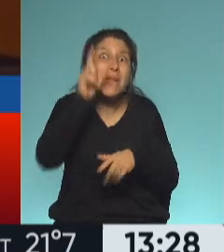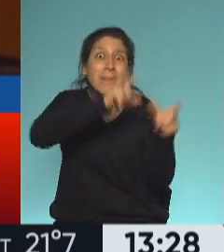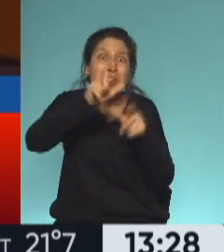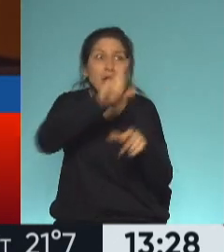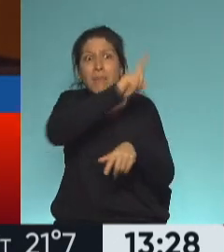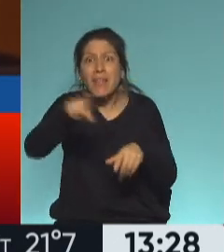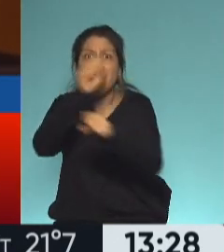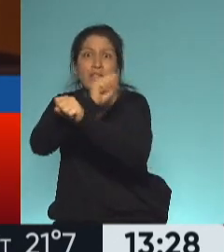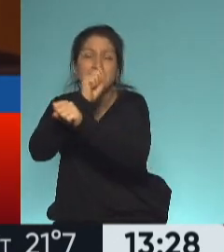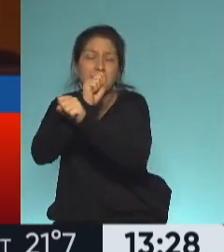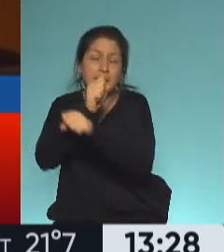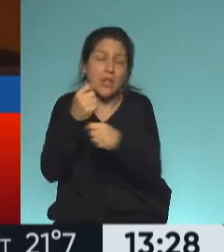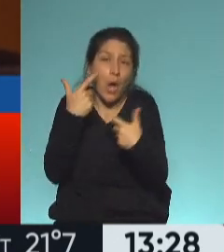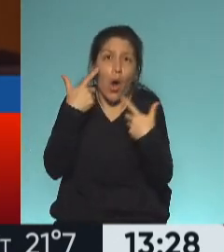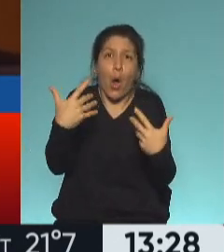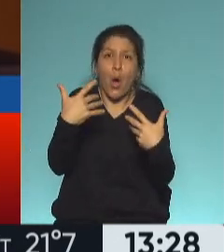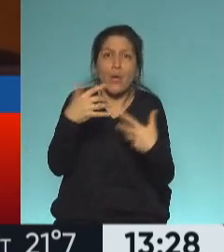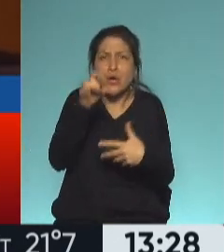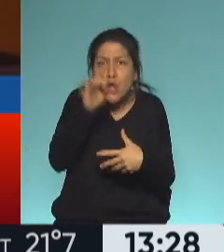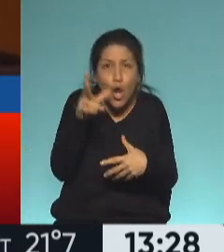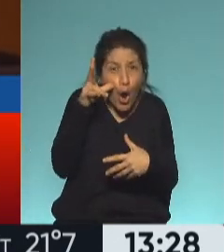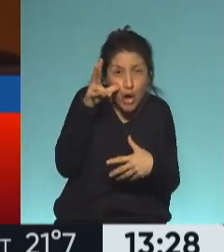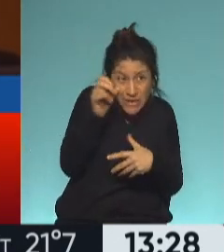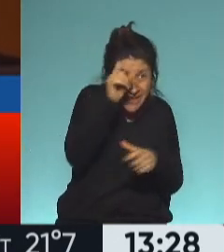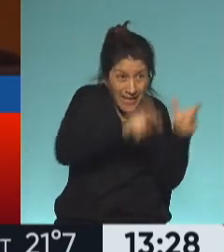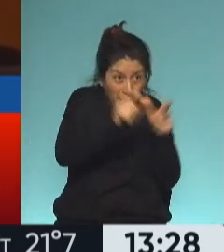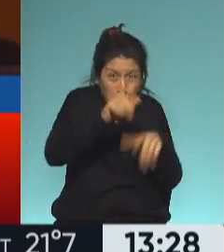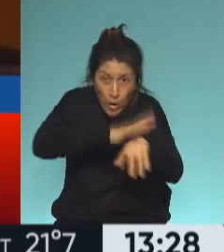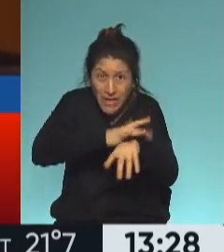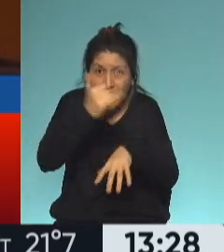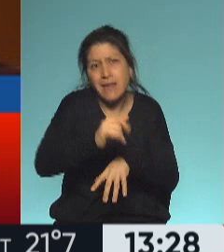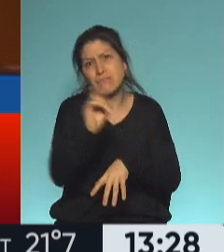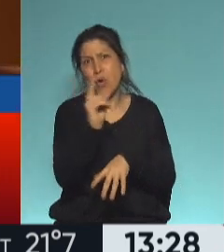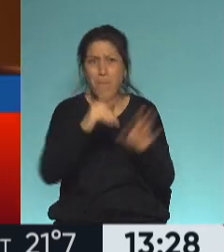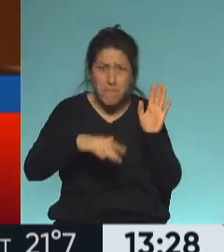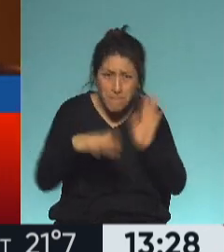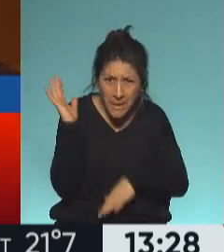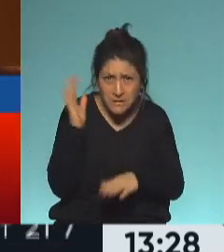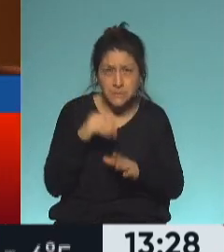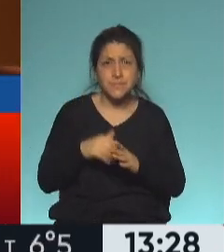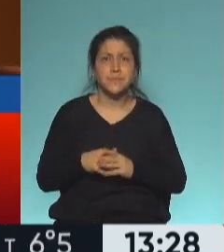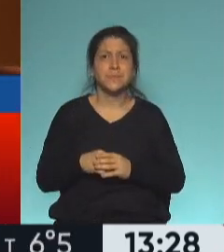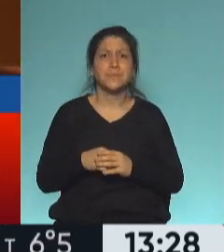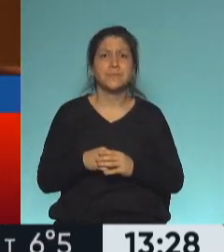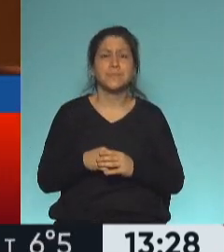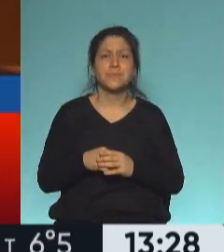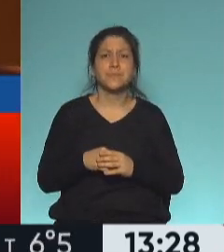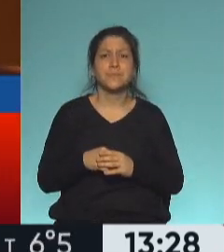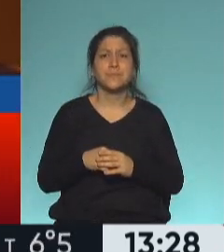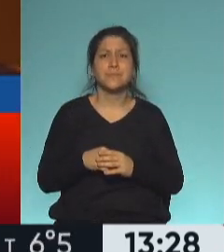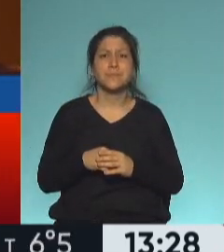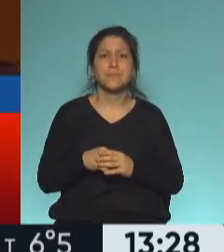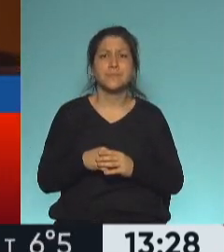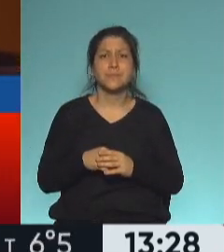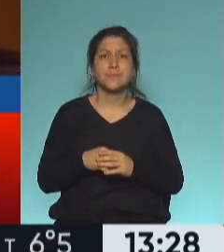course, 80 people, it's not only 80 people are responsible for all the atrocities